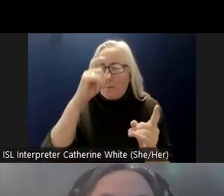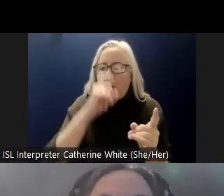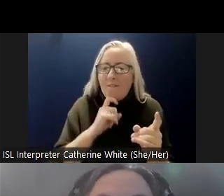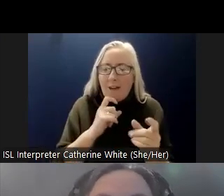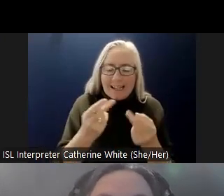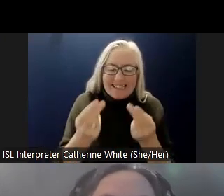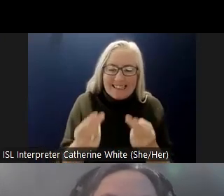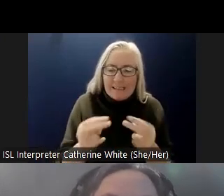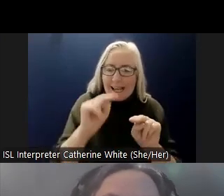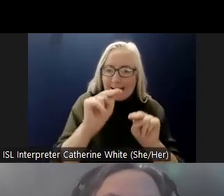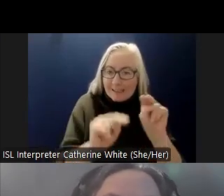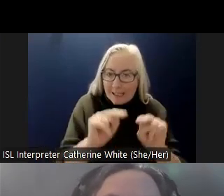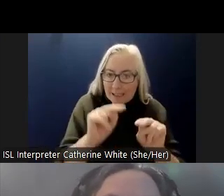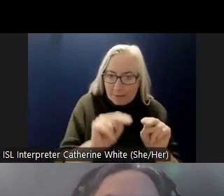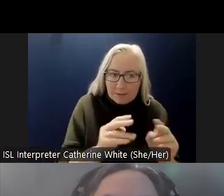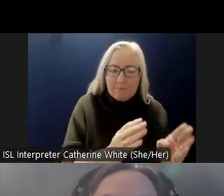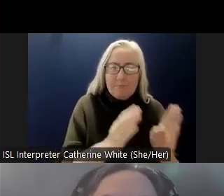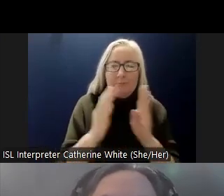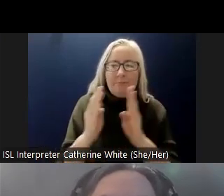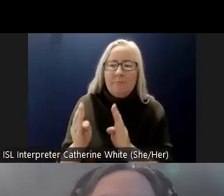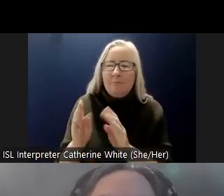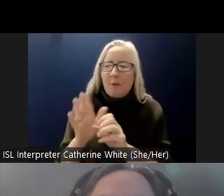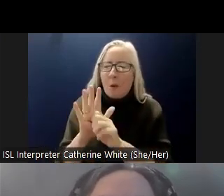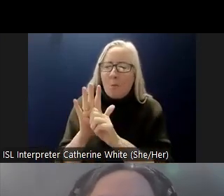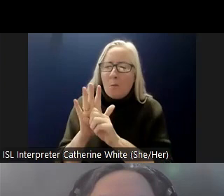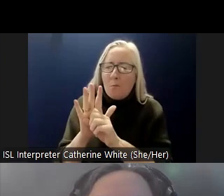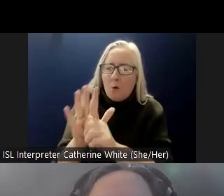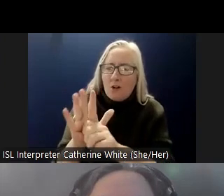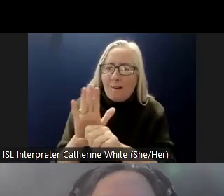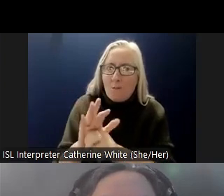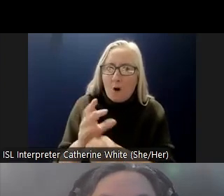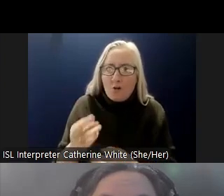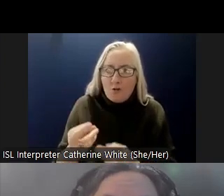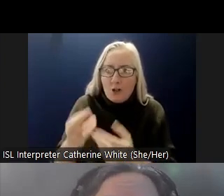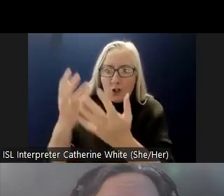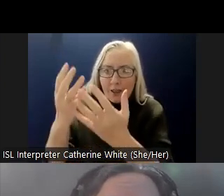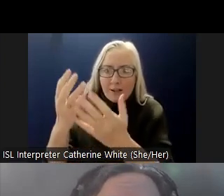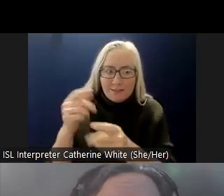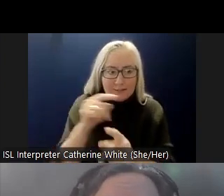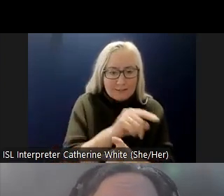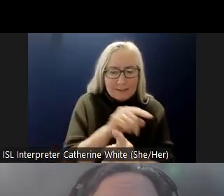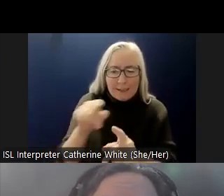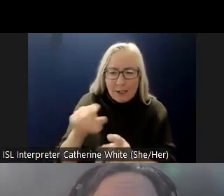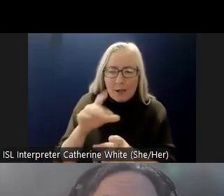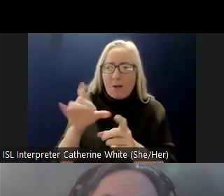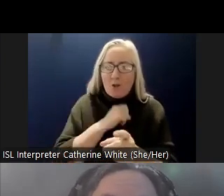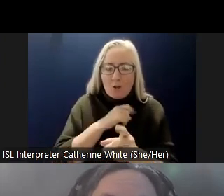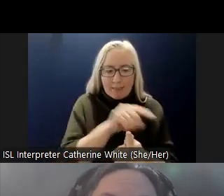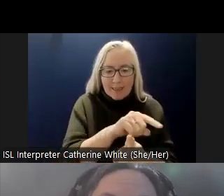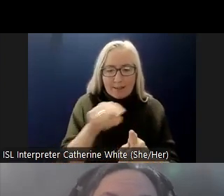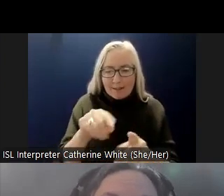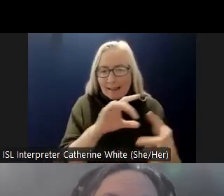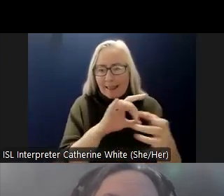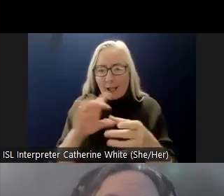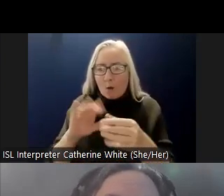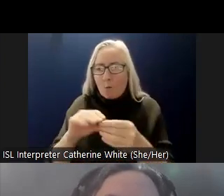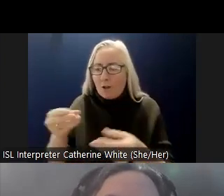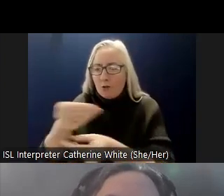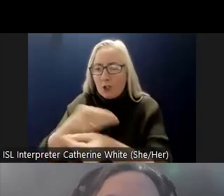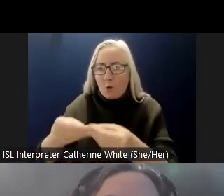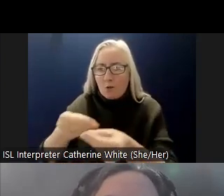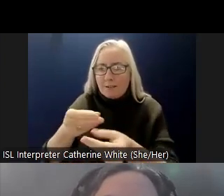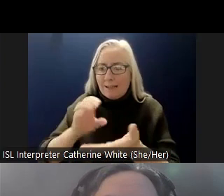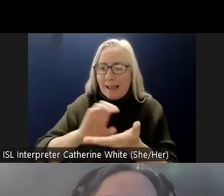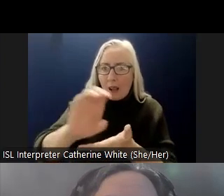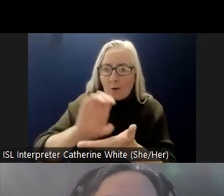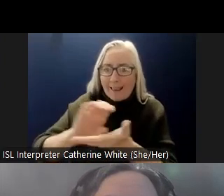assessments, and pushing for the results of those to inform allocation of resources. And